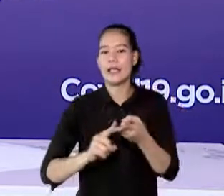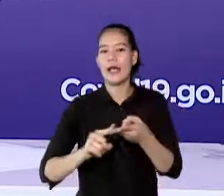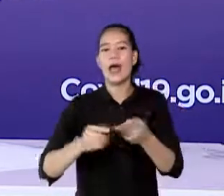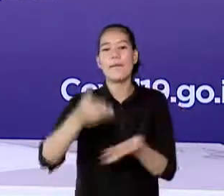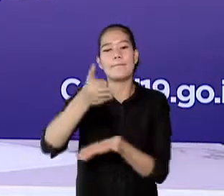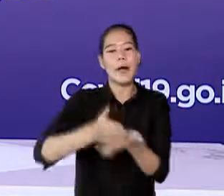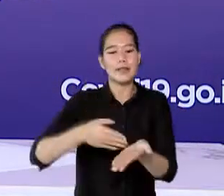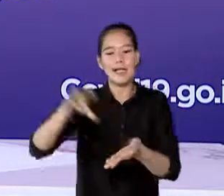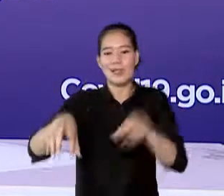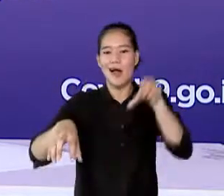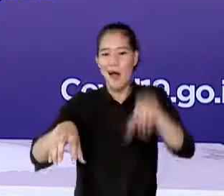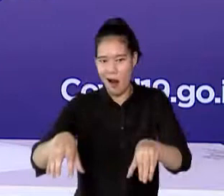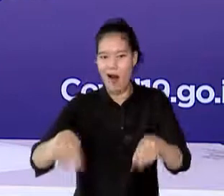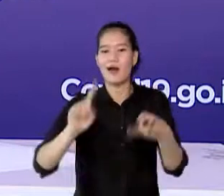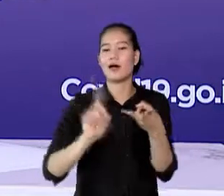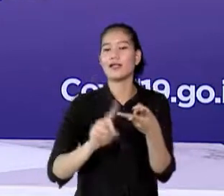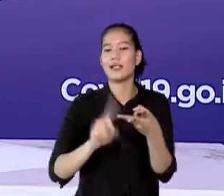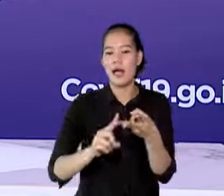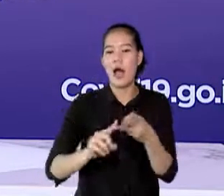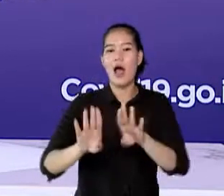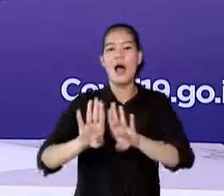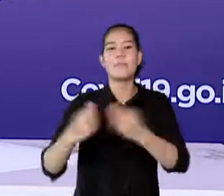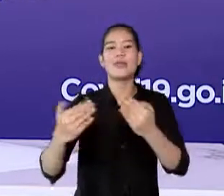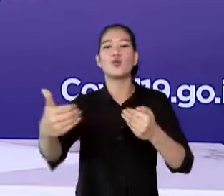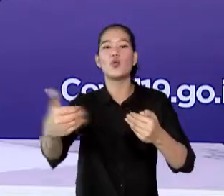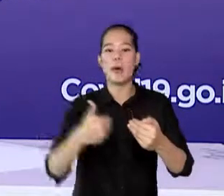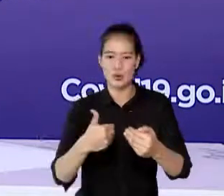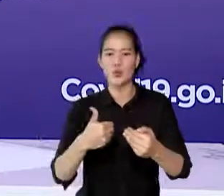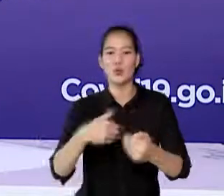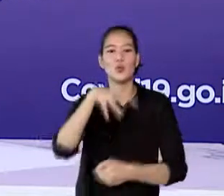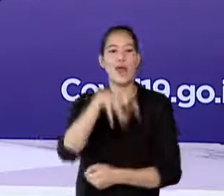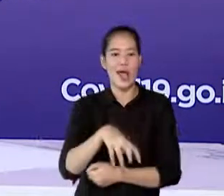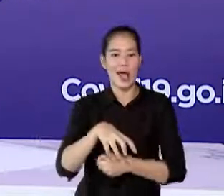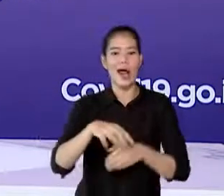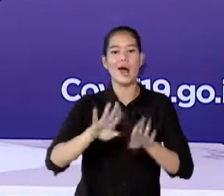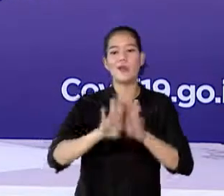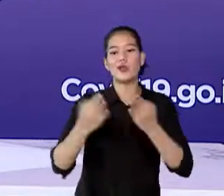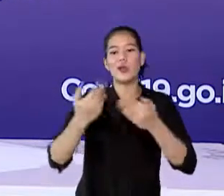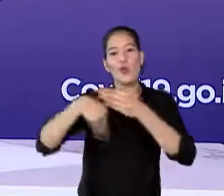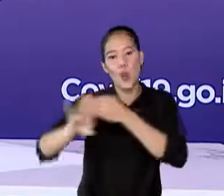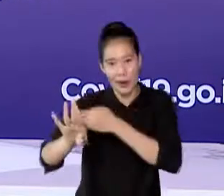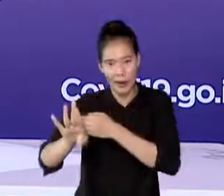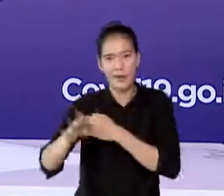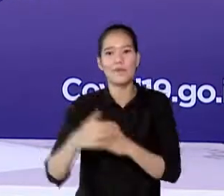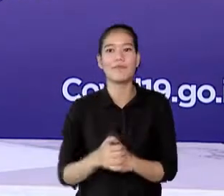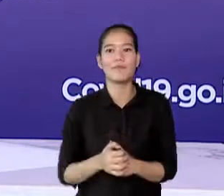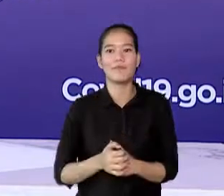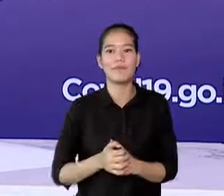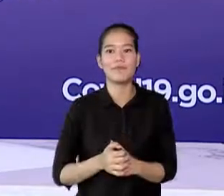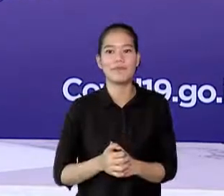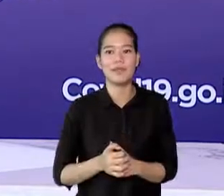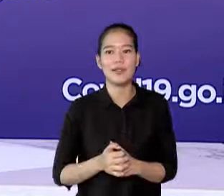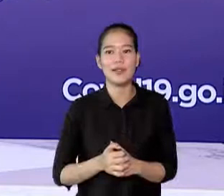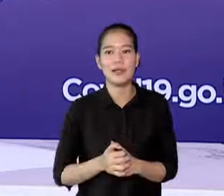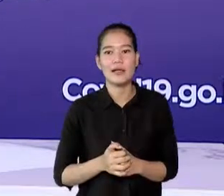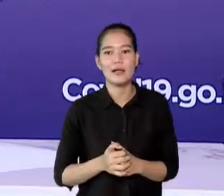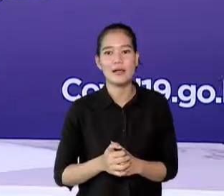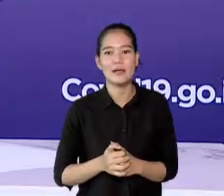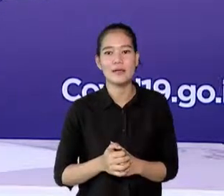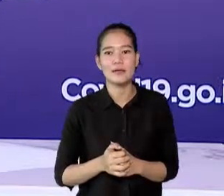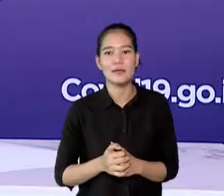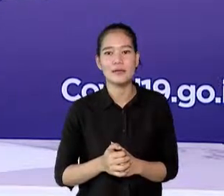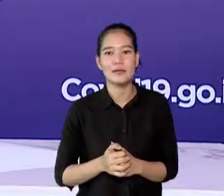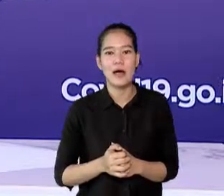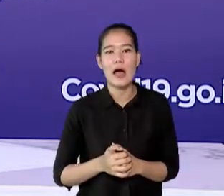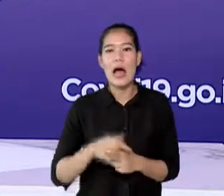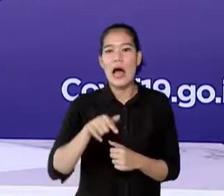borders, checkpoints, and agglomeration area isolation points. which is a single area consisting of